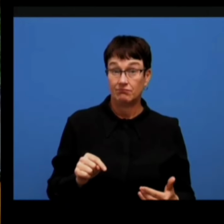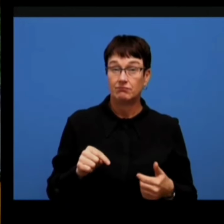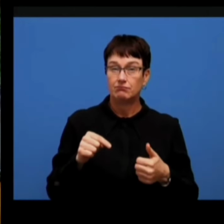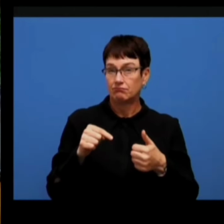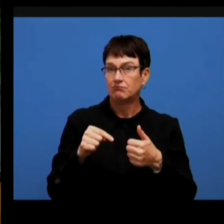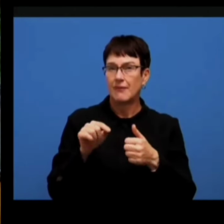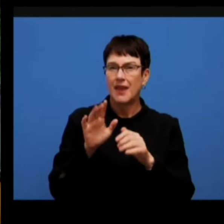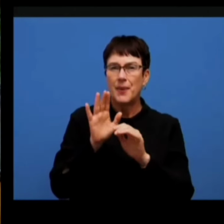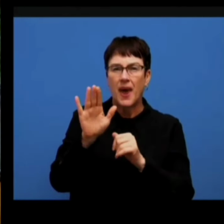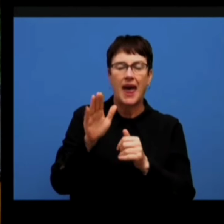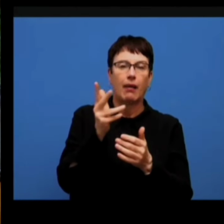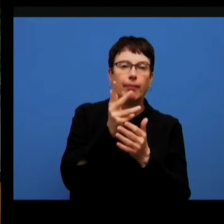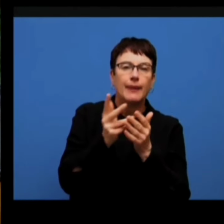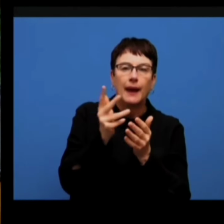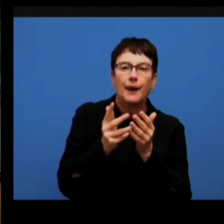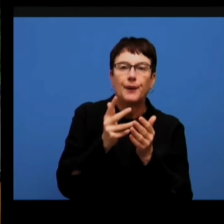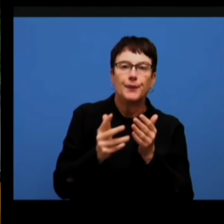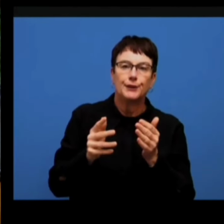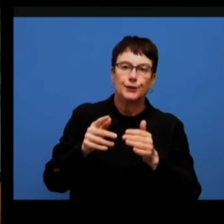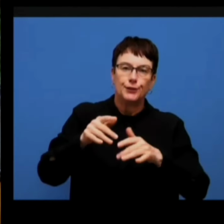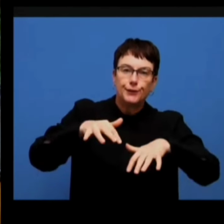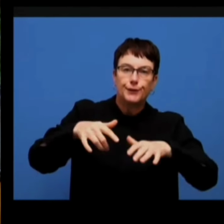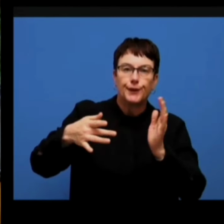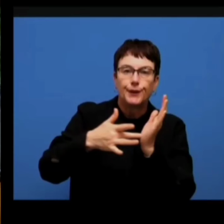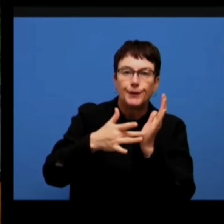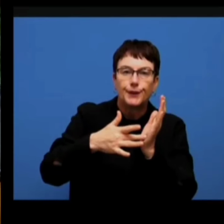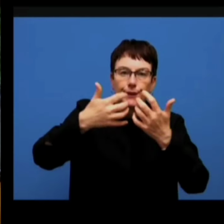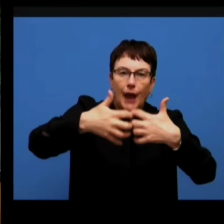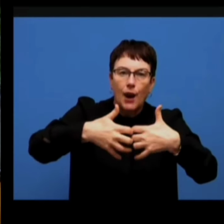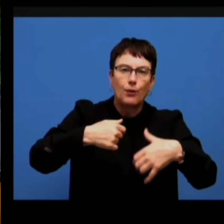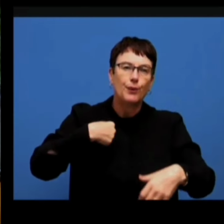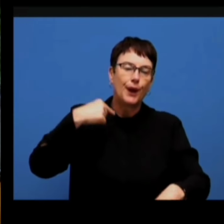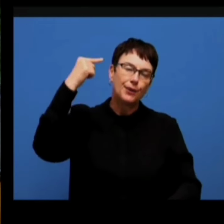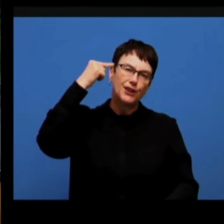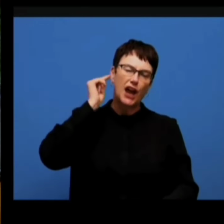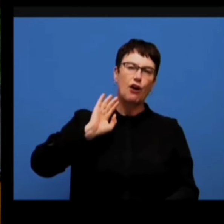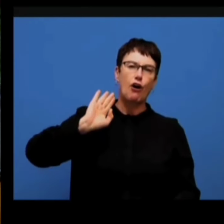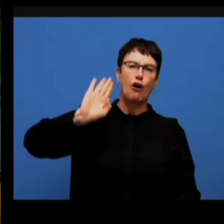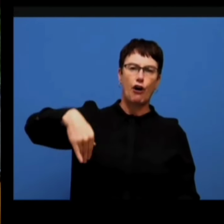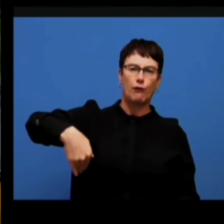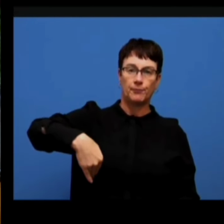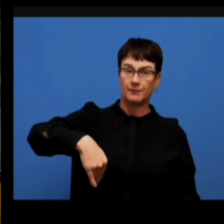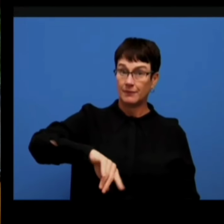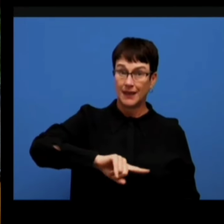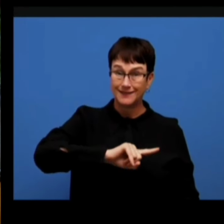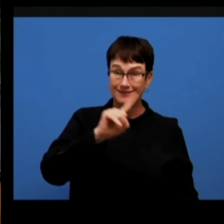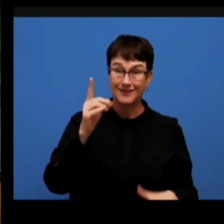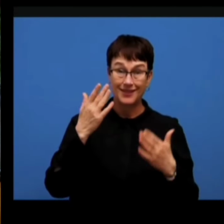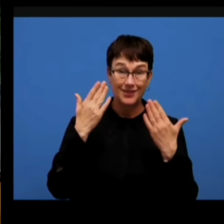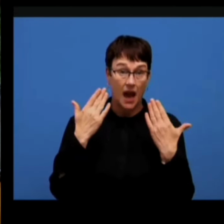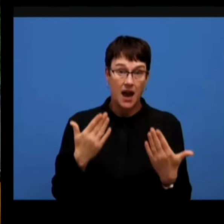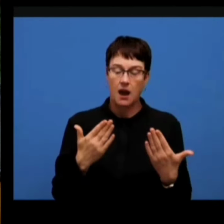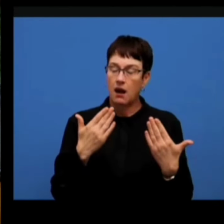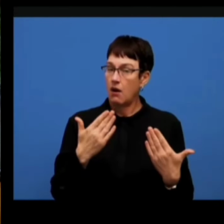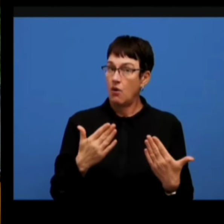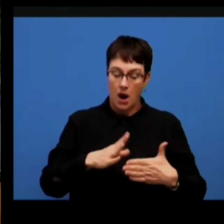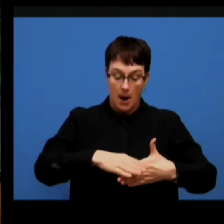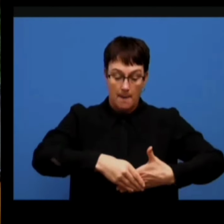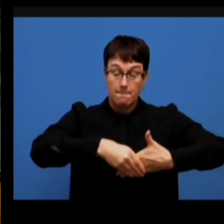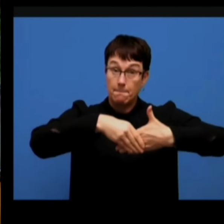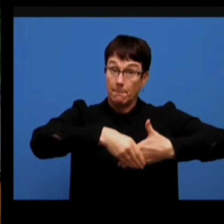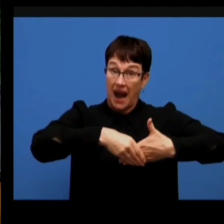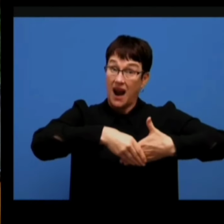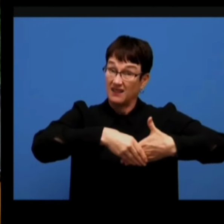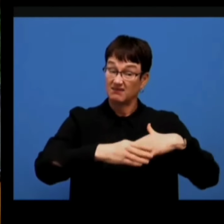major emerging challenge. But more positively, the pact does include innovative language on